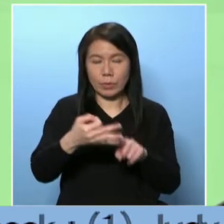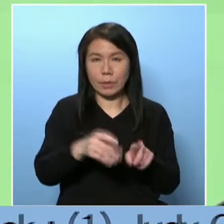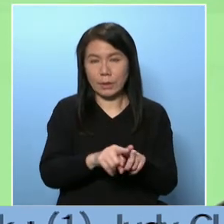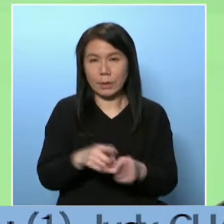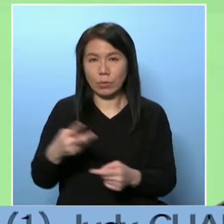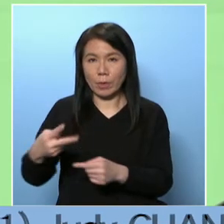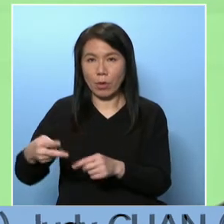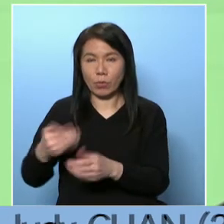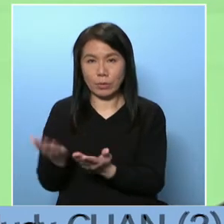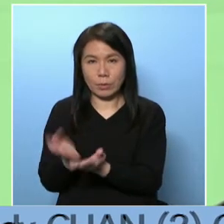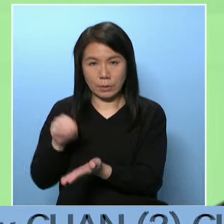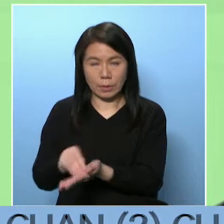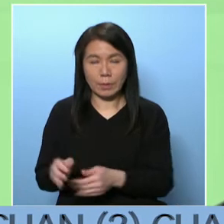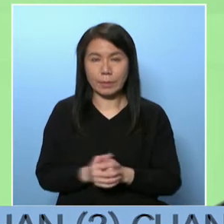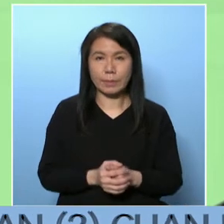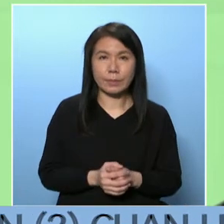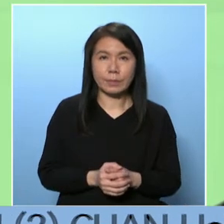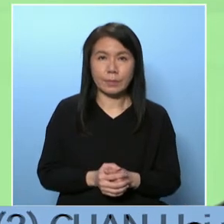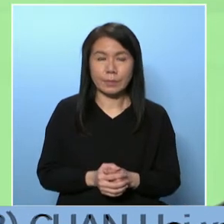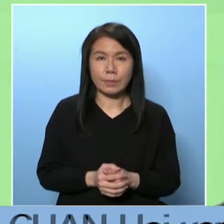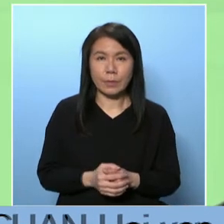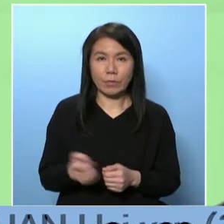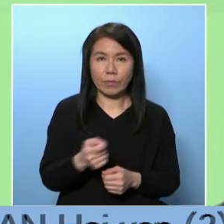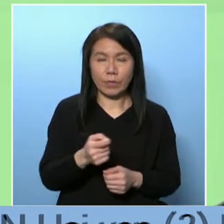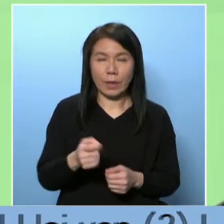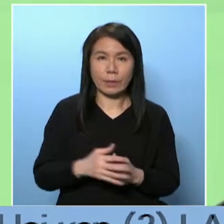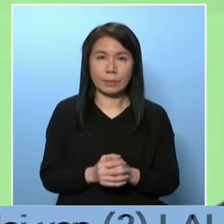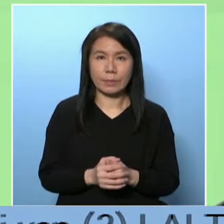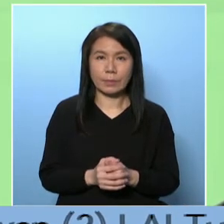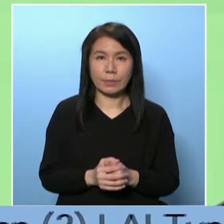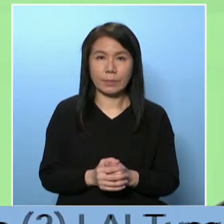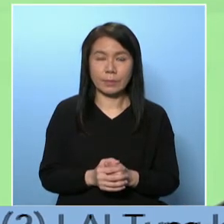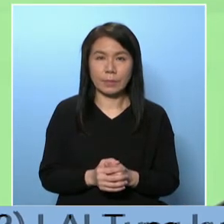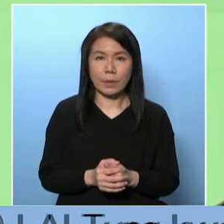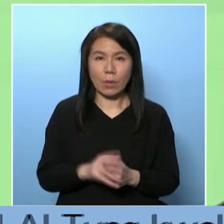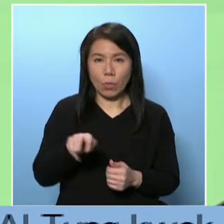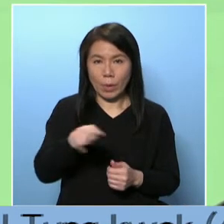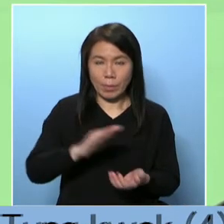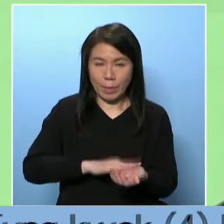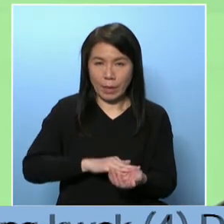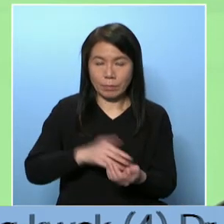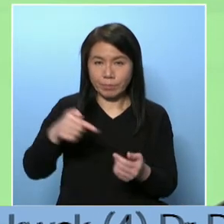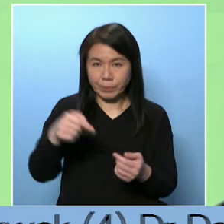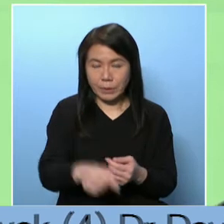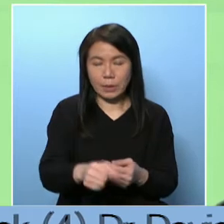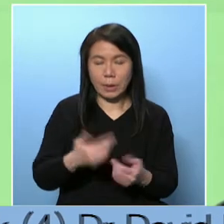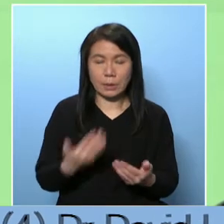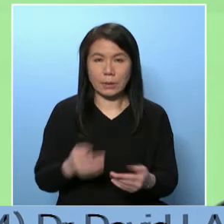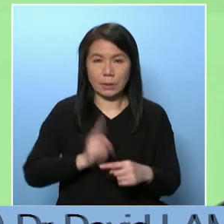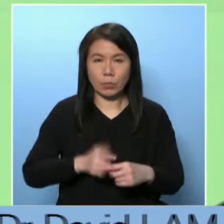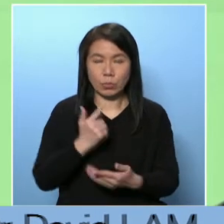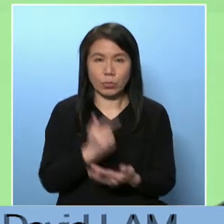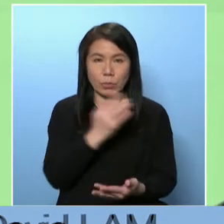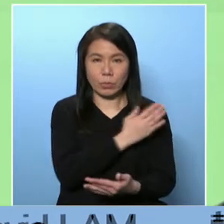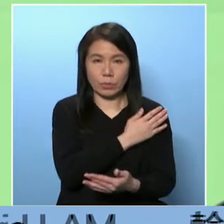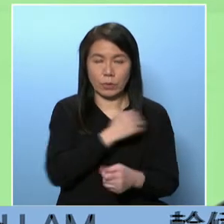the Hong Kong SAR government to make sure that they would adopt an all-out approach in fighting the pandemic, so